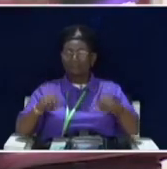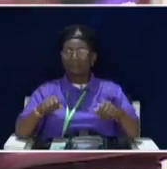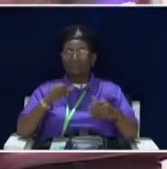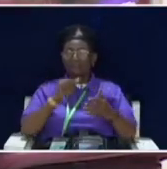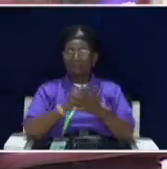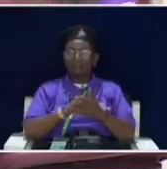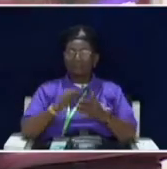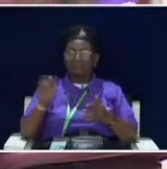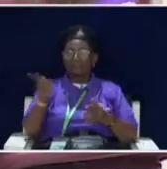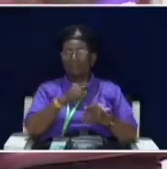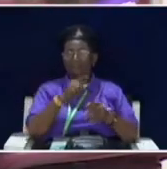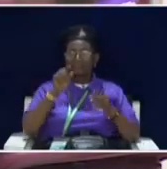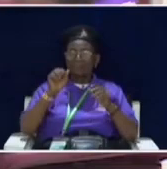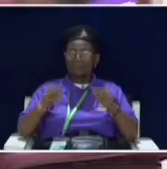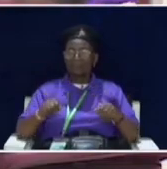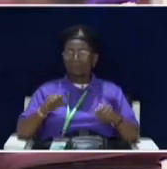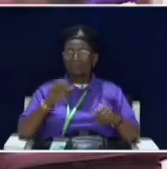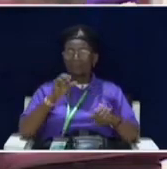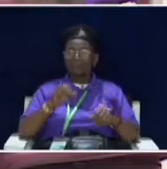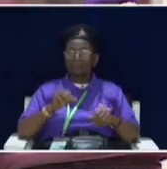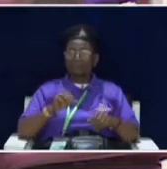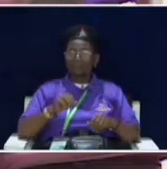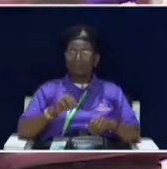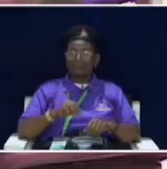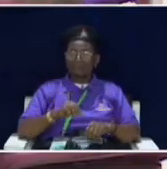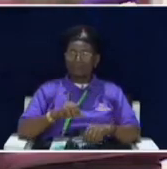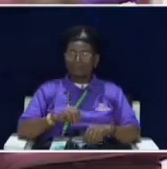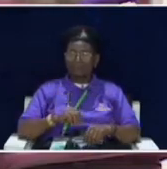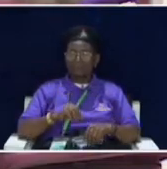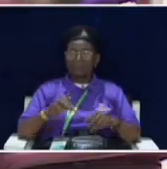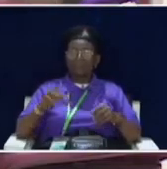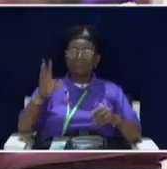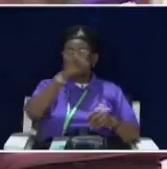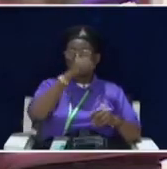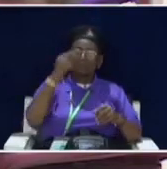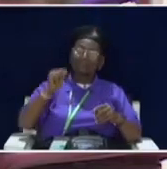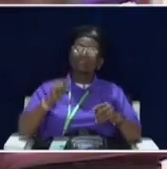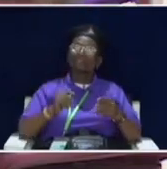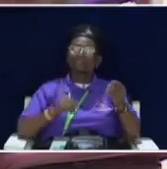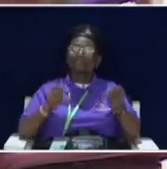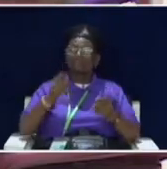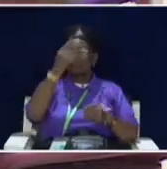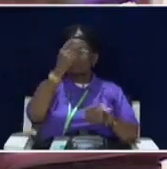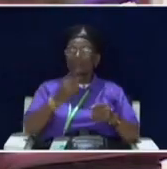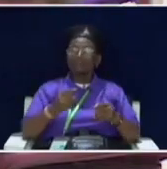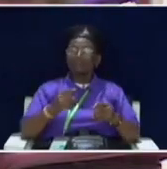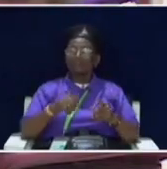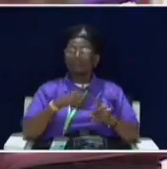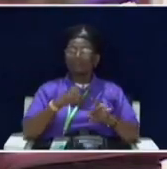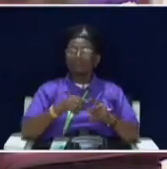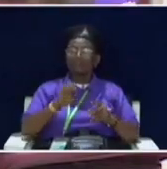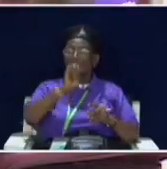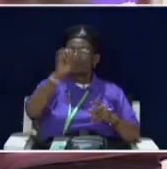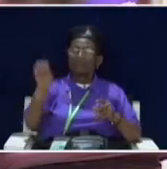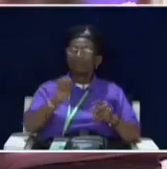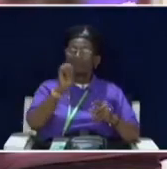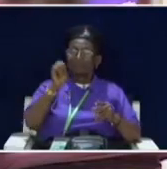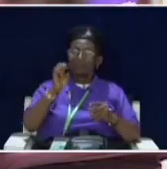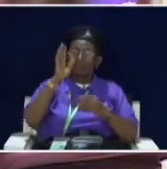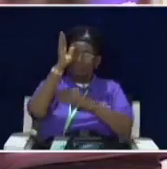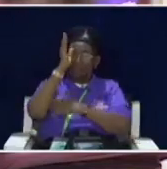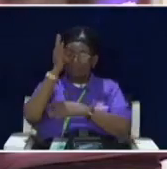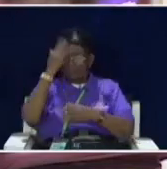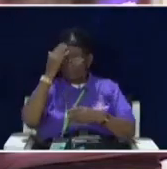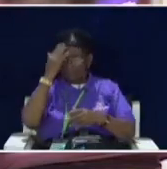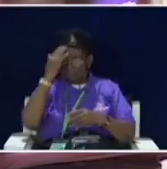le dojuko won lowo ara re. And whenever God knows you, what you are